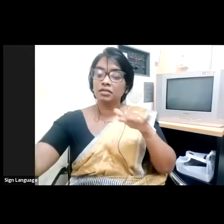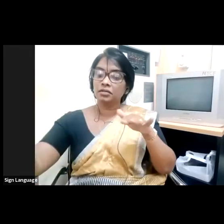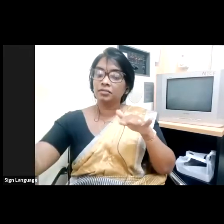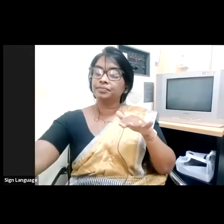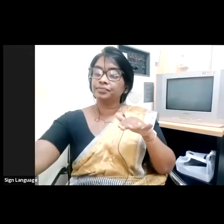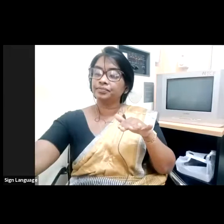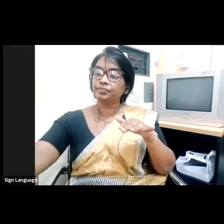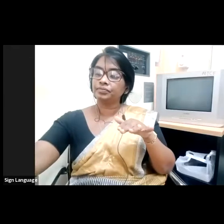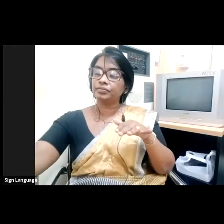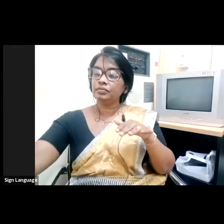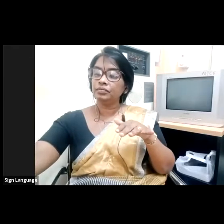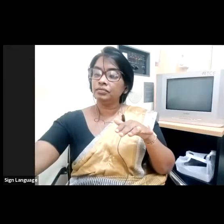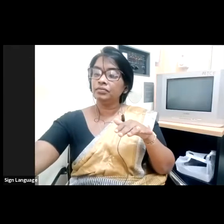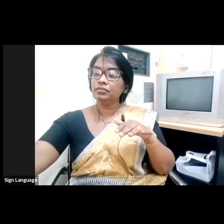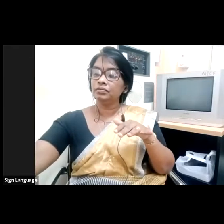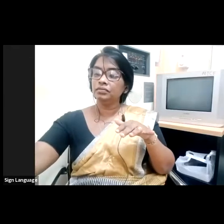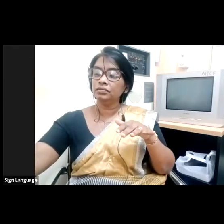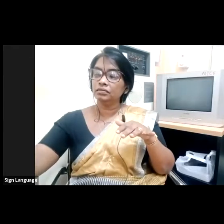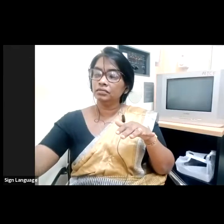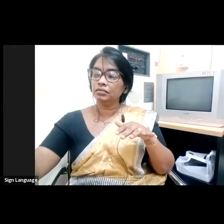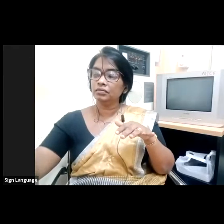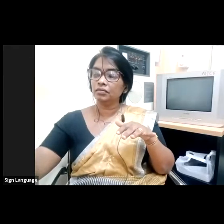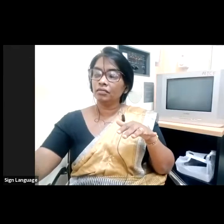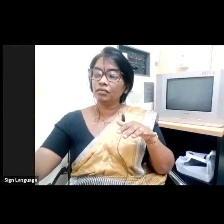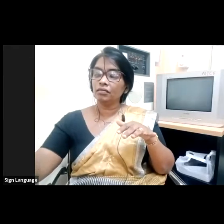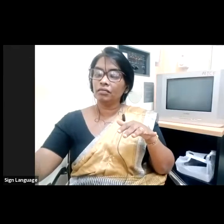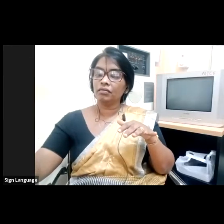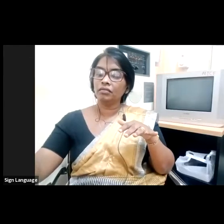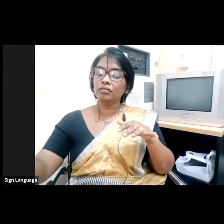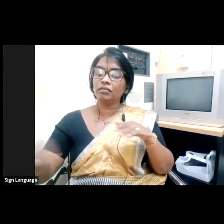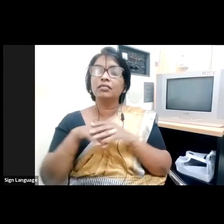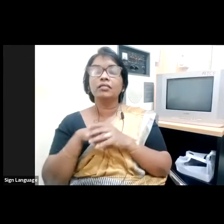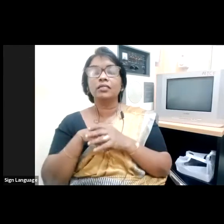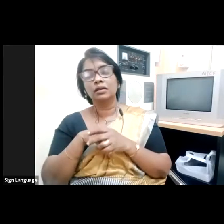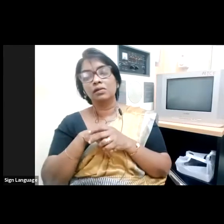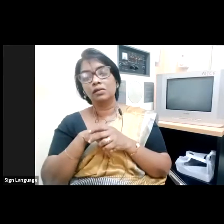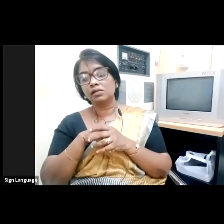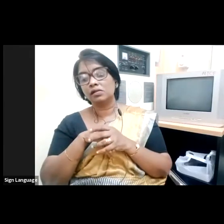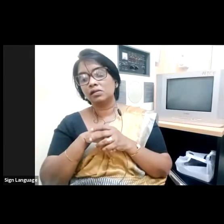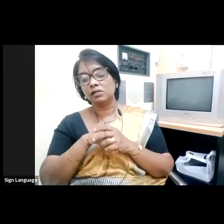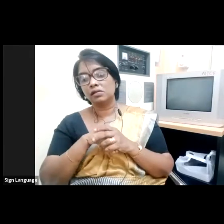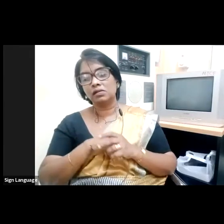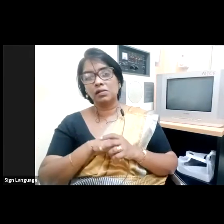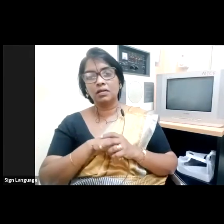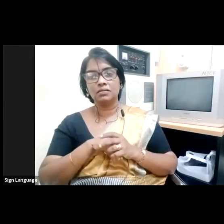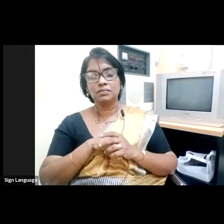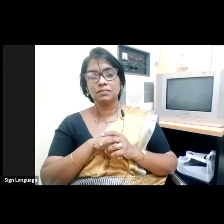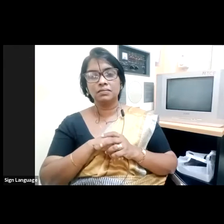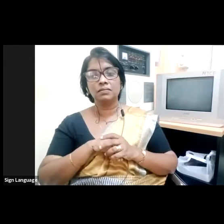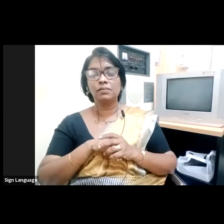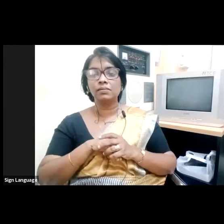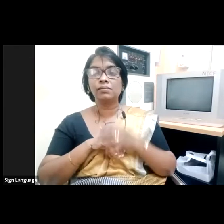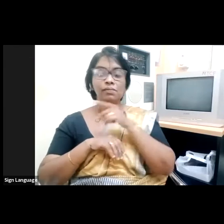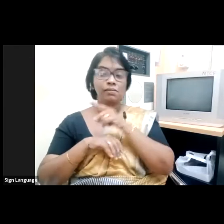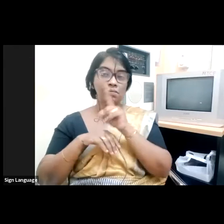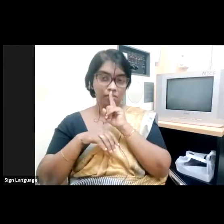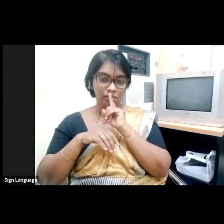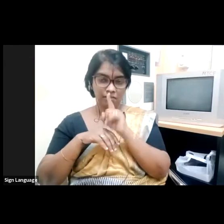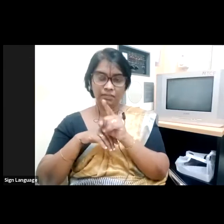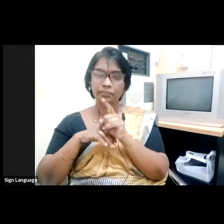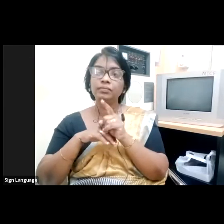and production with now products that are reusable rather than disposables or for one single use. So all of this to say that there